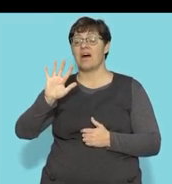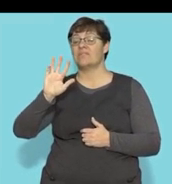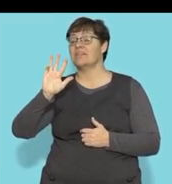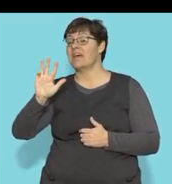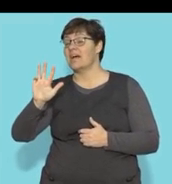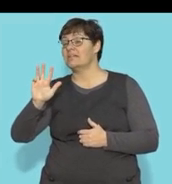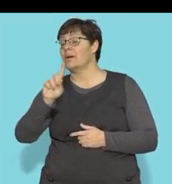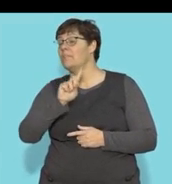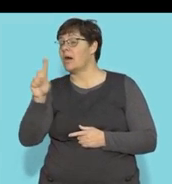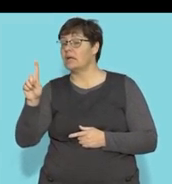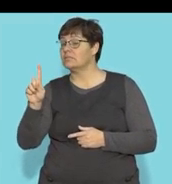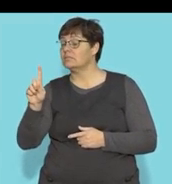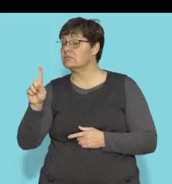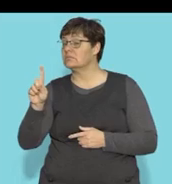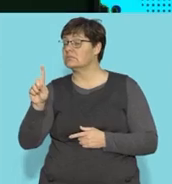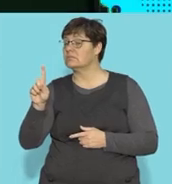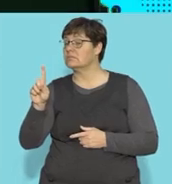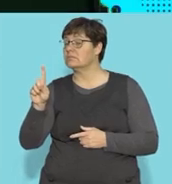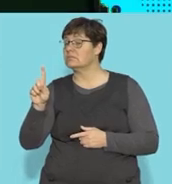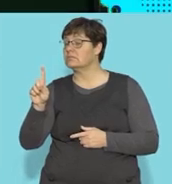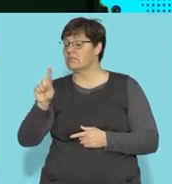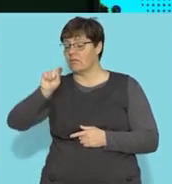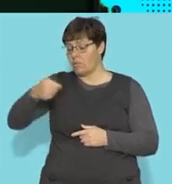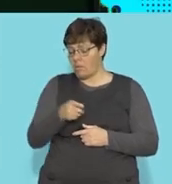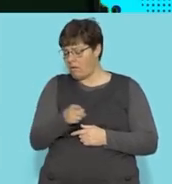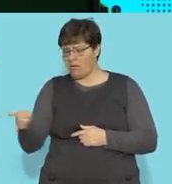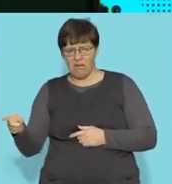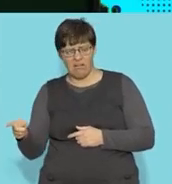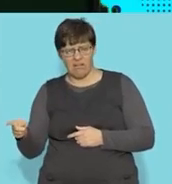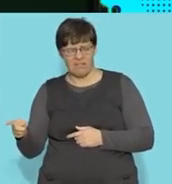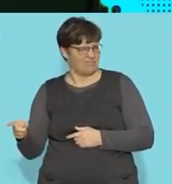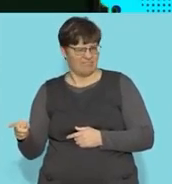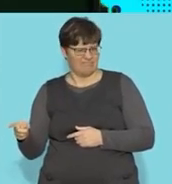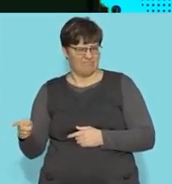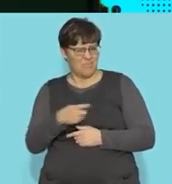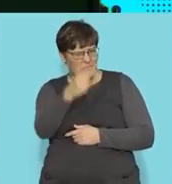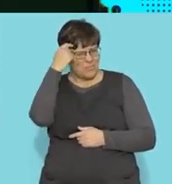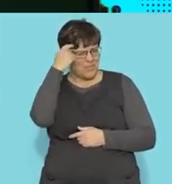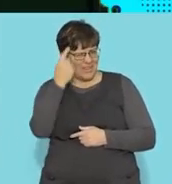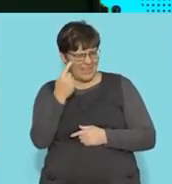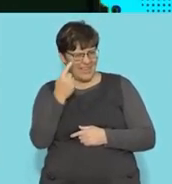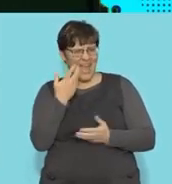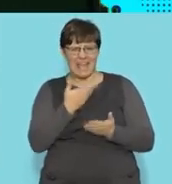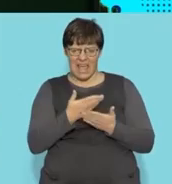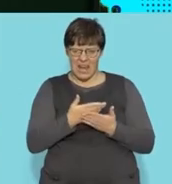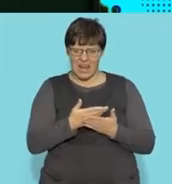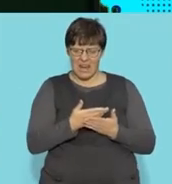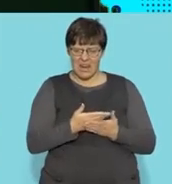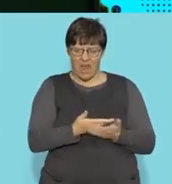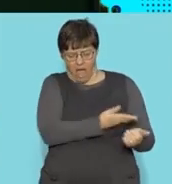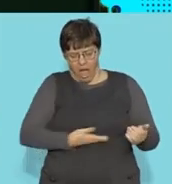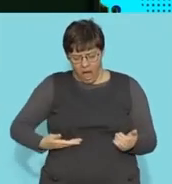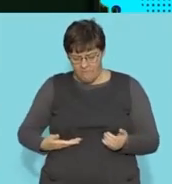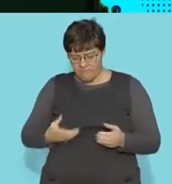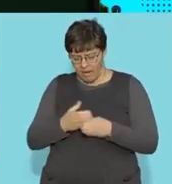74,459. But everyone, before I look at that decimal, we just have to think, can I put a